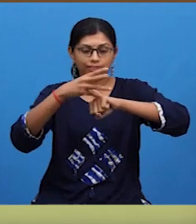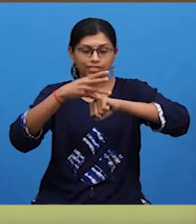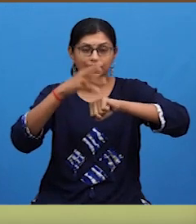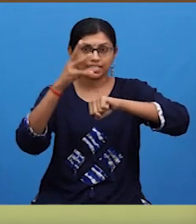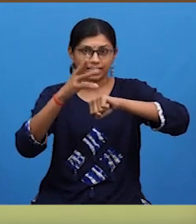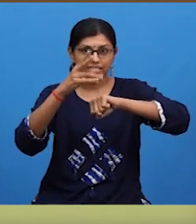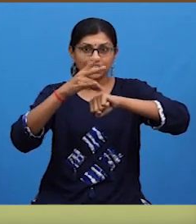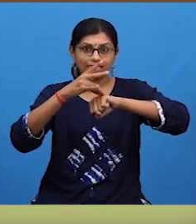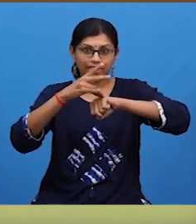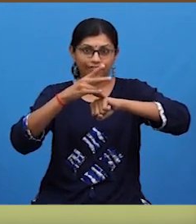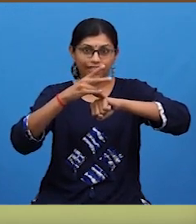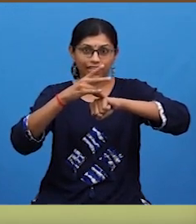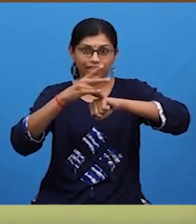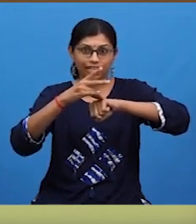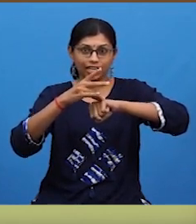June, July,